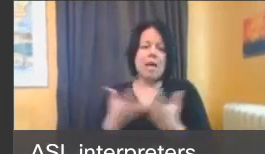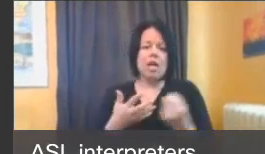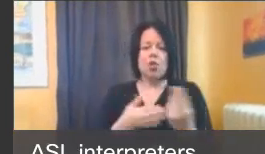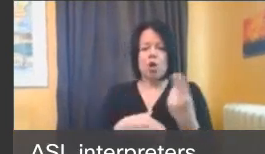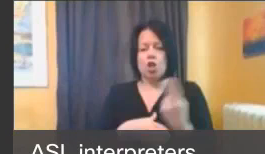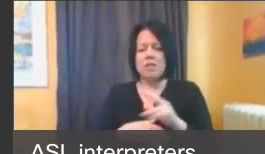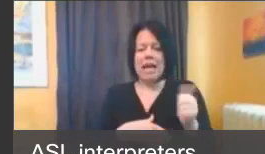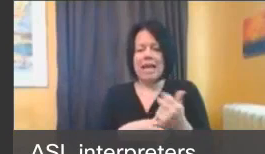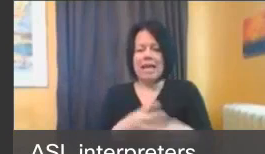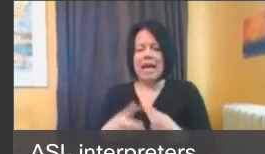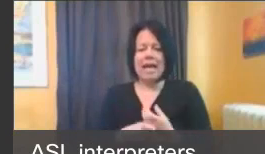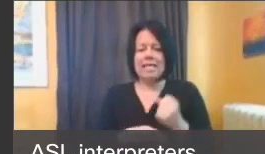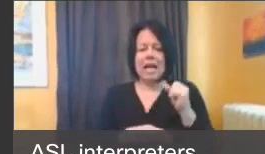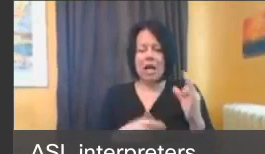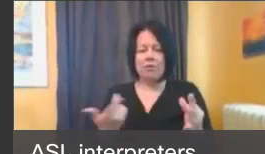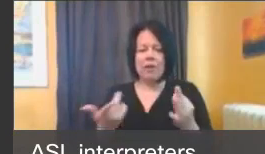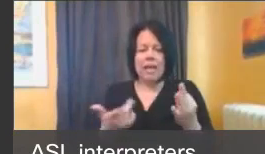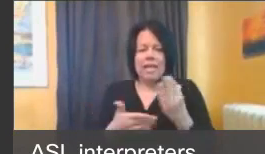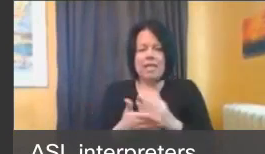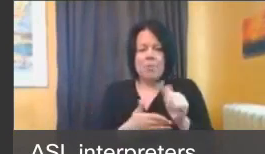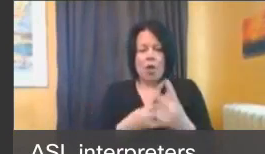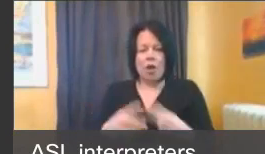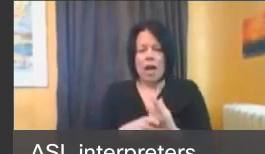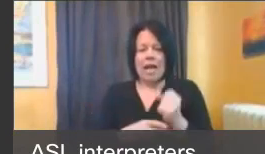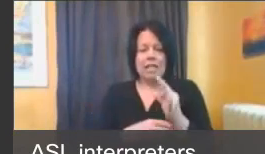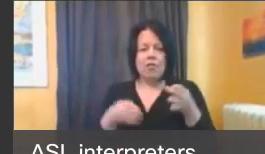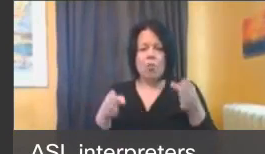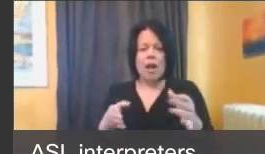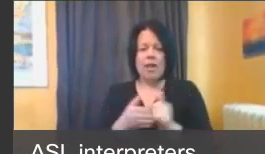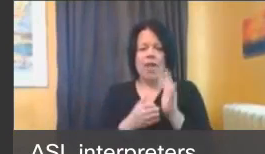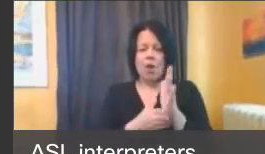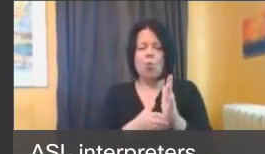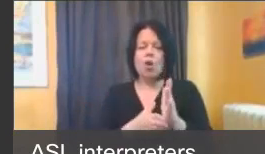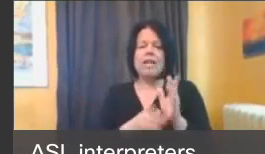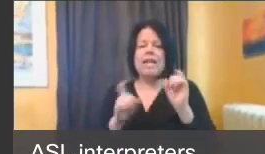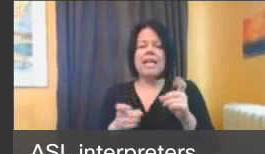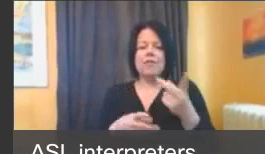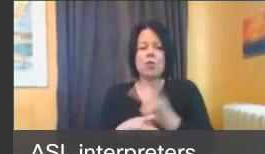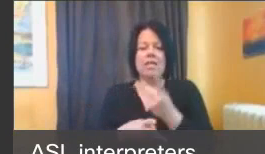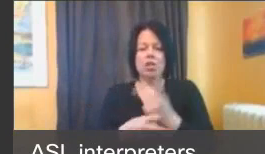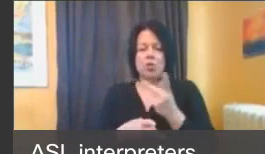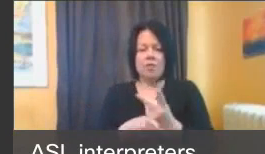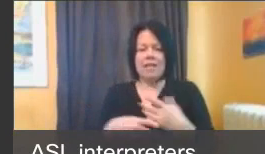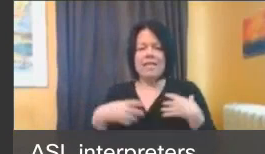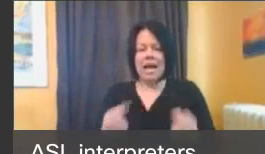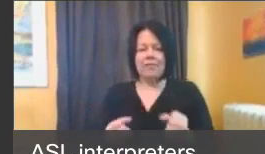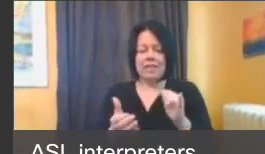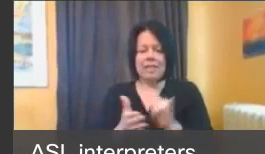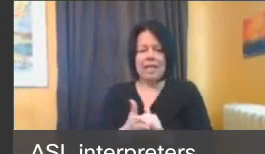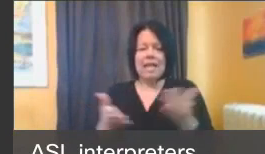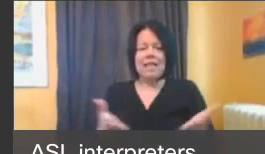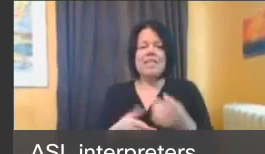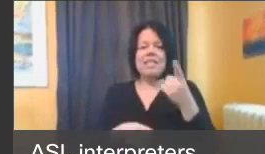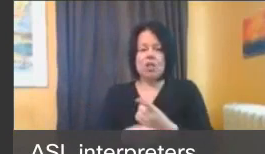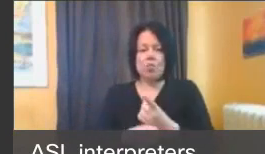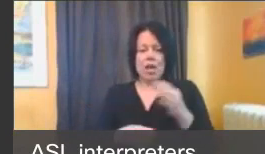number, whether there's some other way that would give you as a supervisor, you know, confidence that yes, this is the right voter,